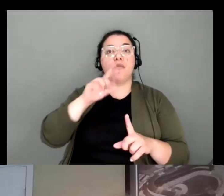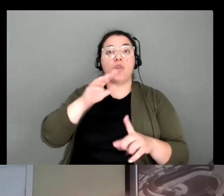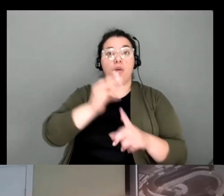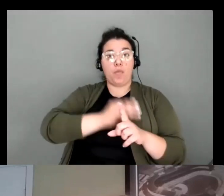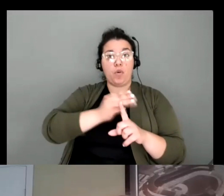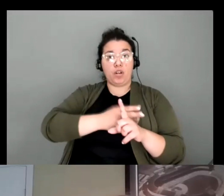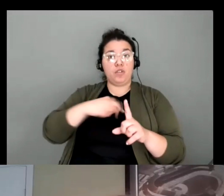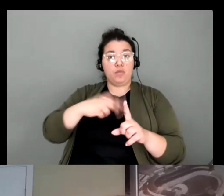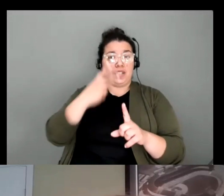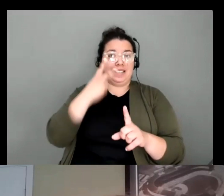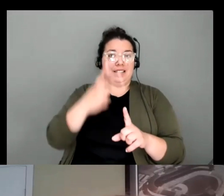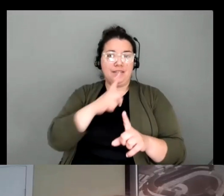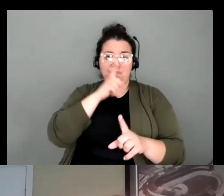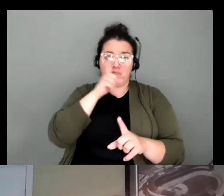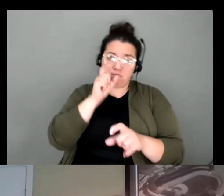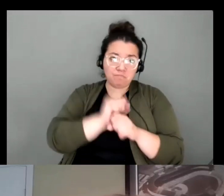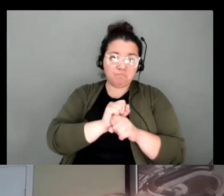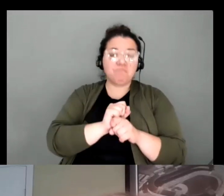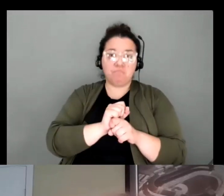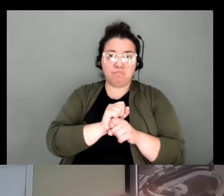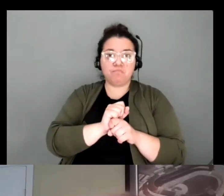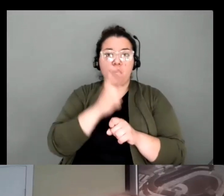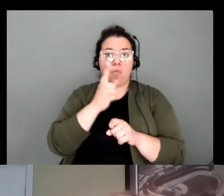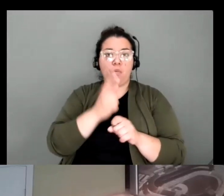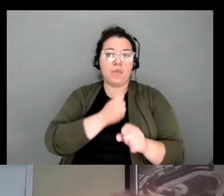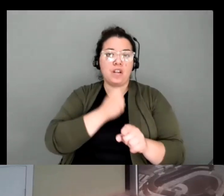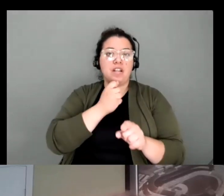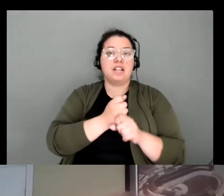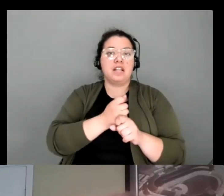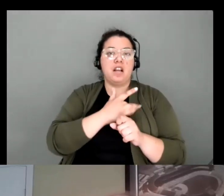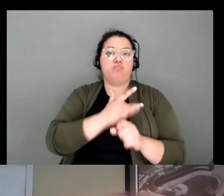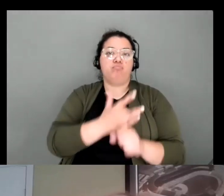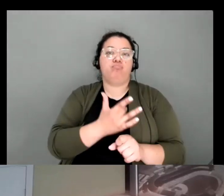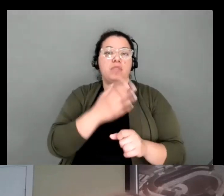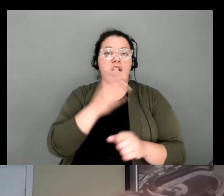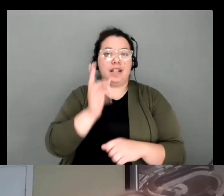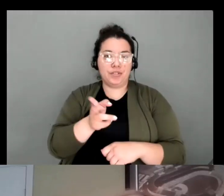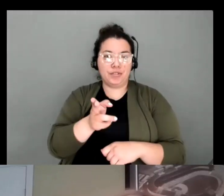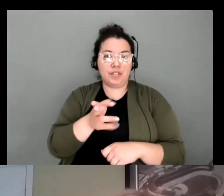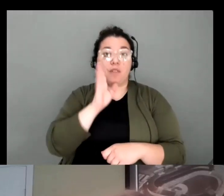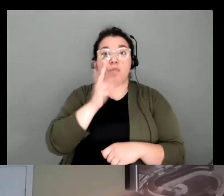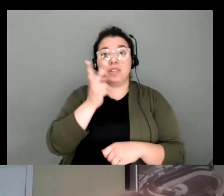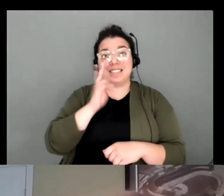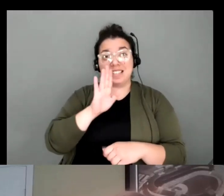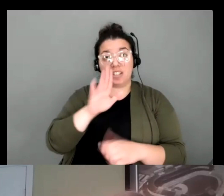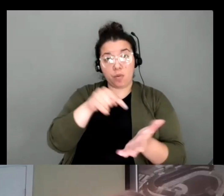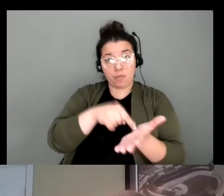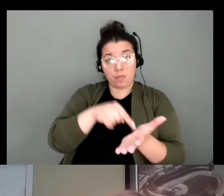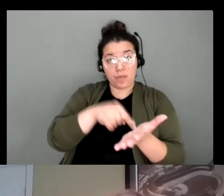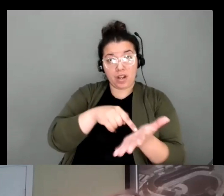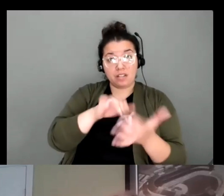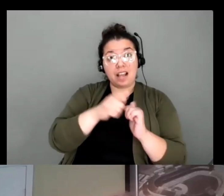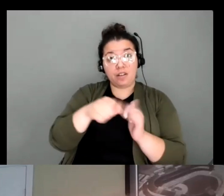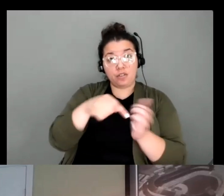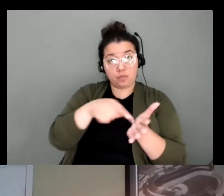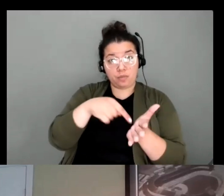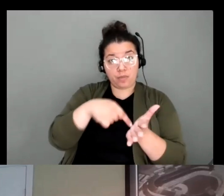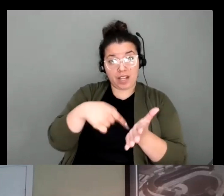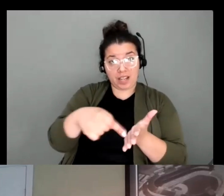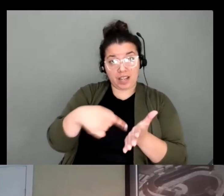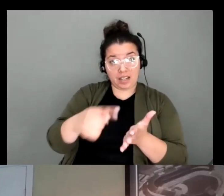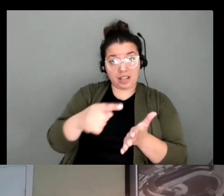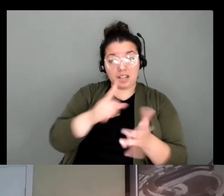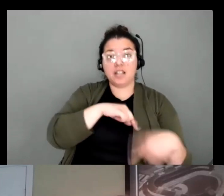year trended history. So we're going to be looking on how you pay your bills now, but we're also going to look at how you paid your bills over the last 24